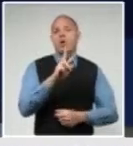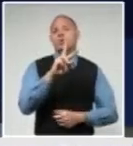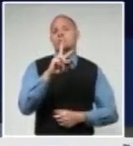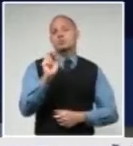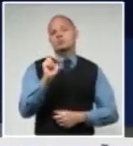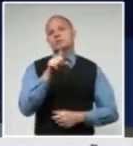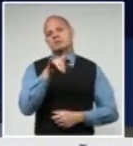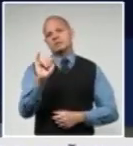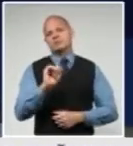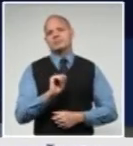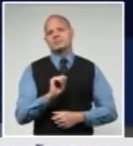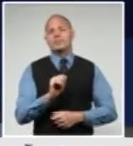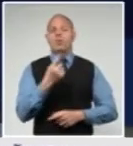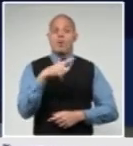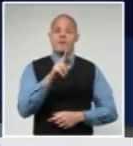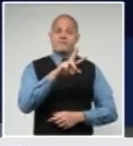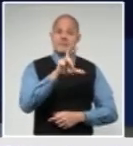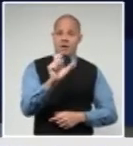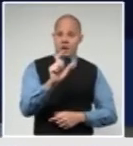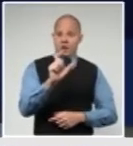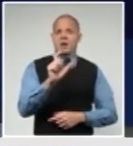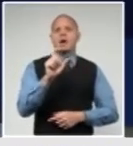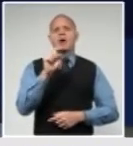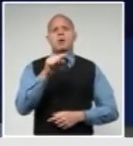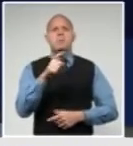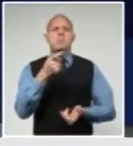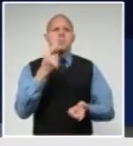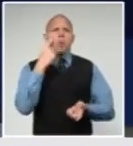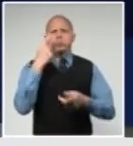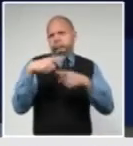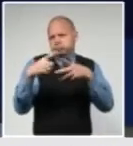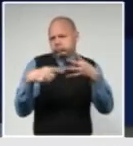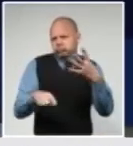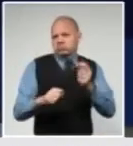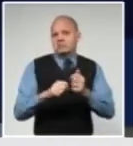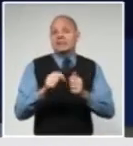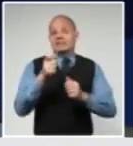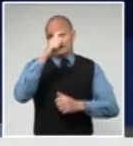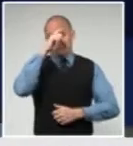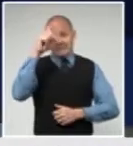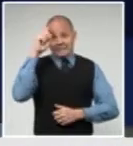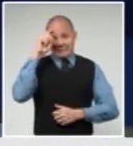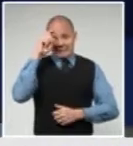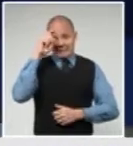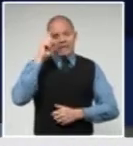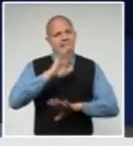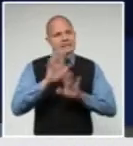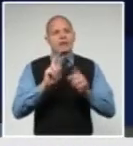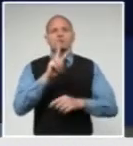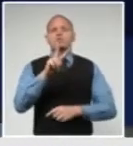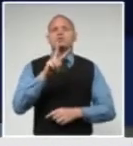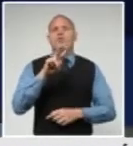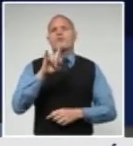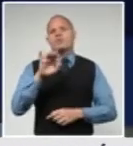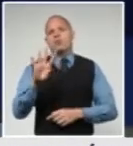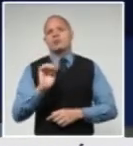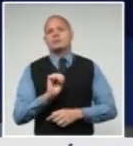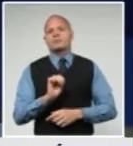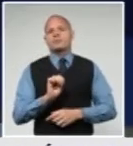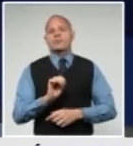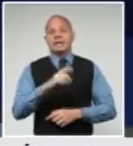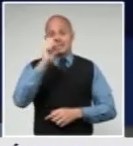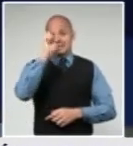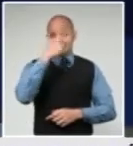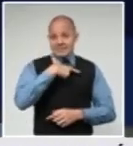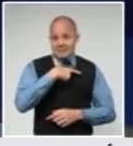1,244, Camagüey 273, Santiago de Cuba 149, the Isle